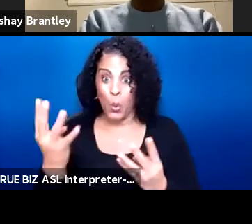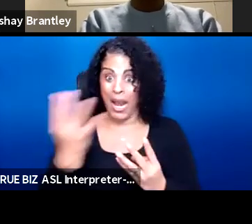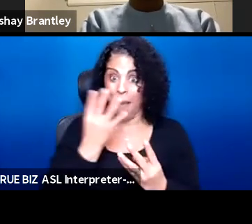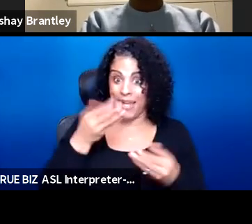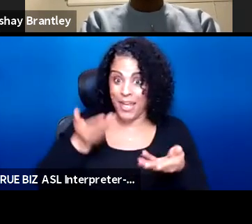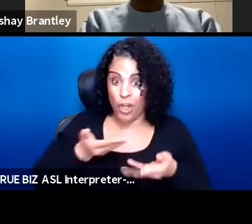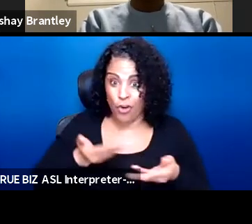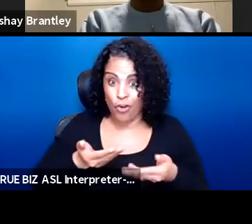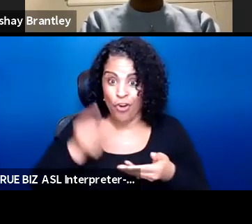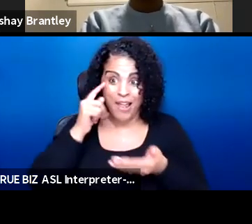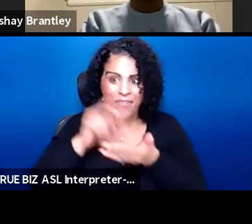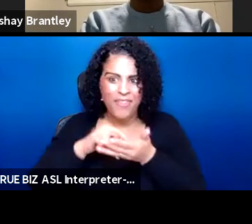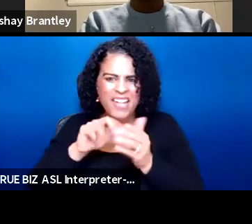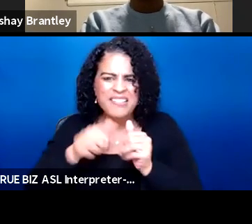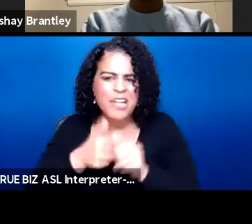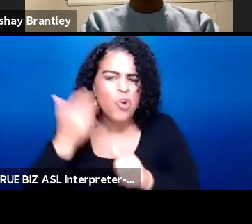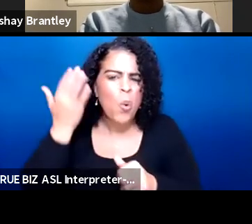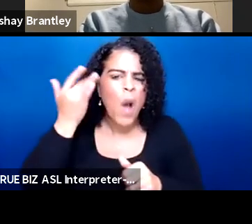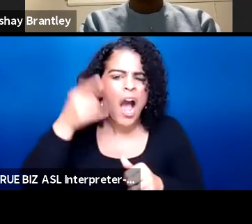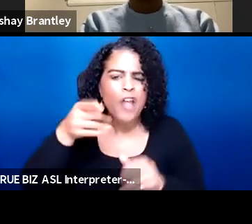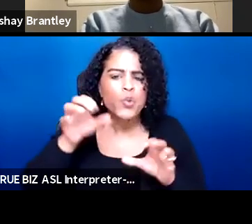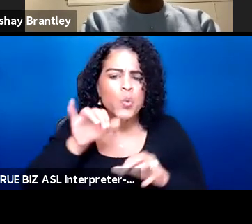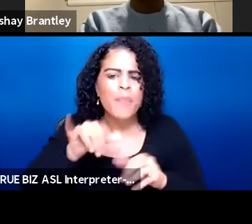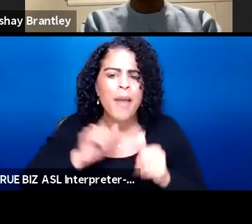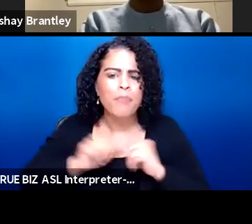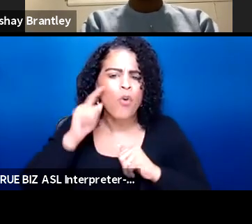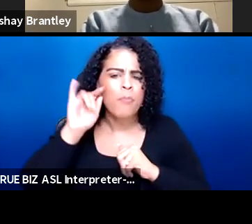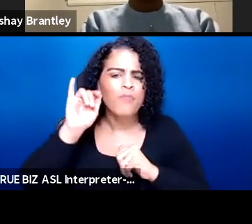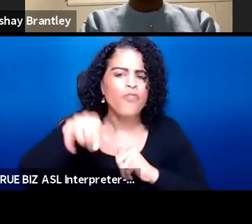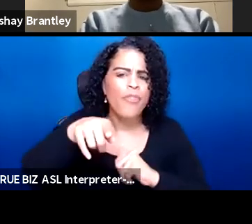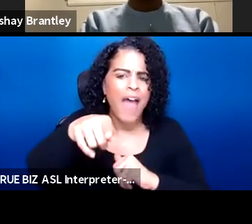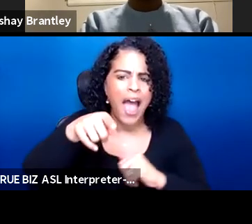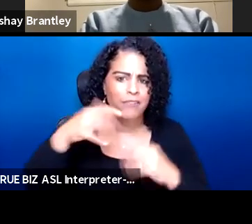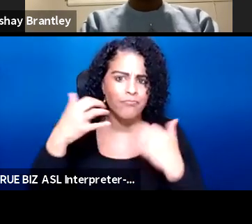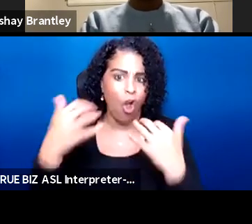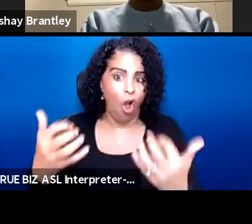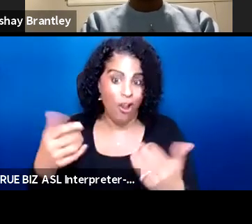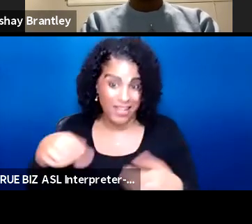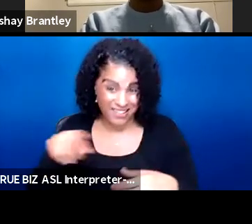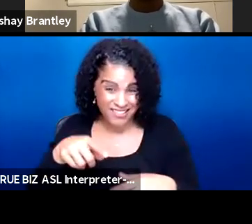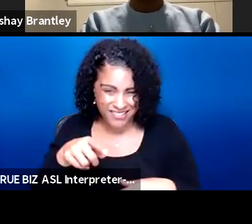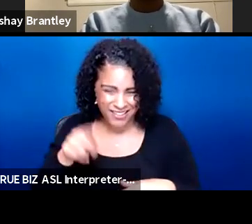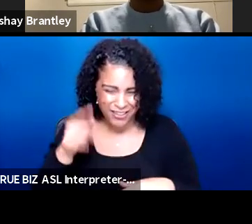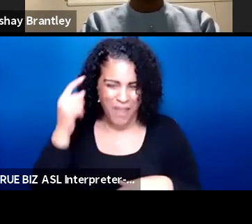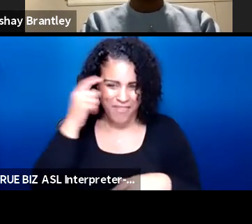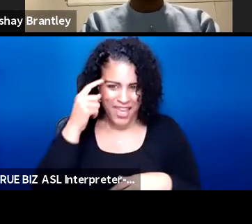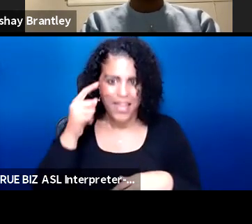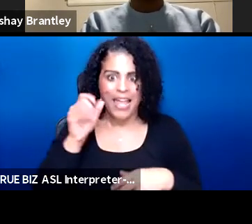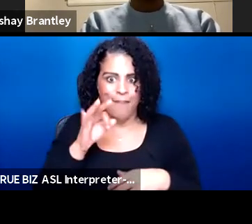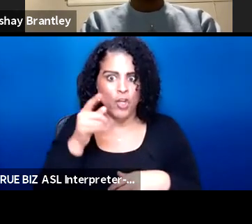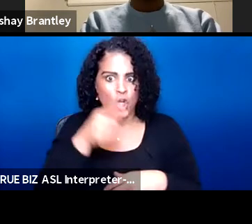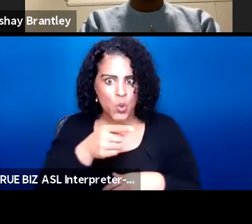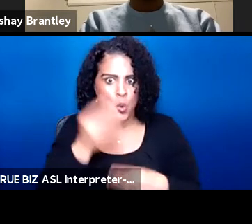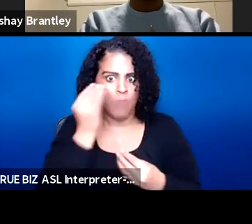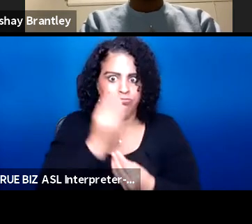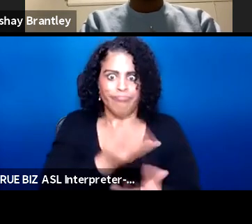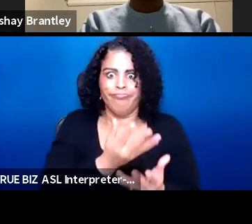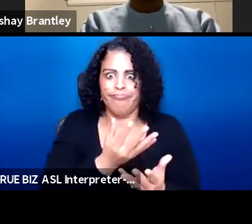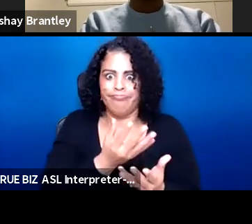and the intentions of why you're doing this performance for that audience. So I definitely think distributing knowledge is a